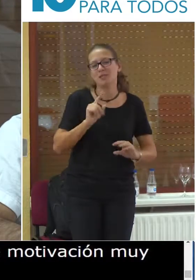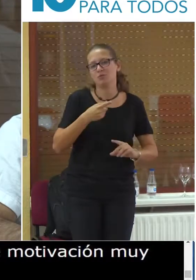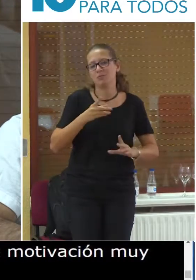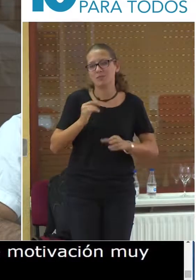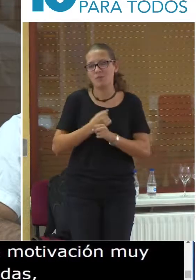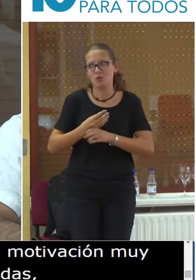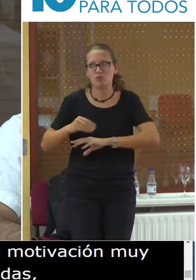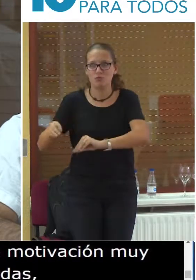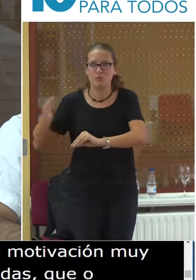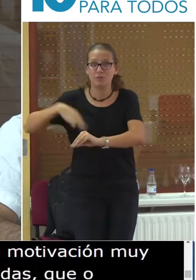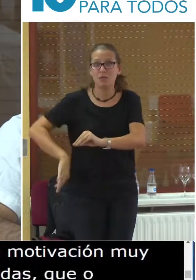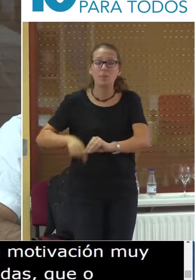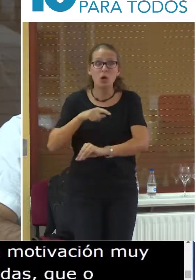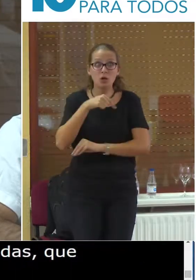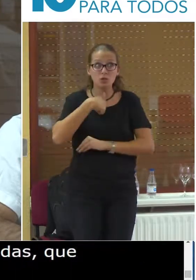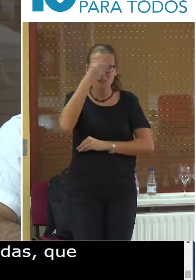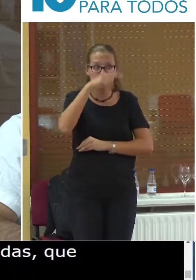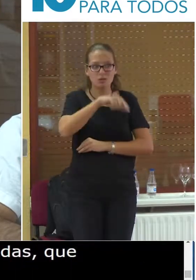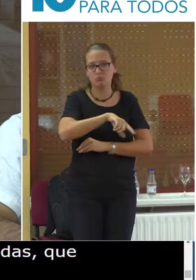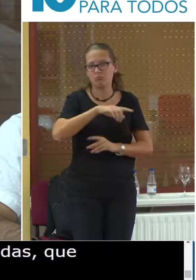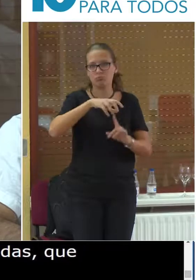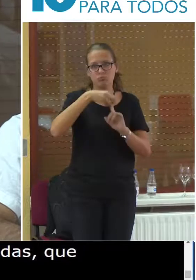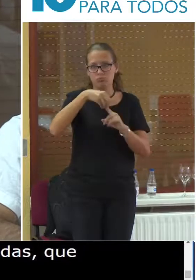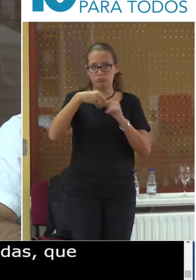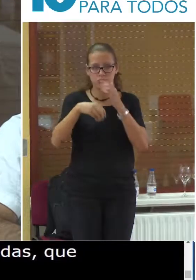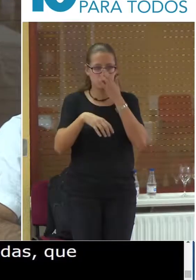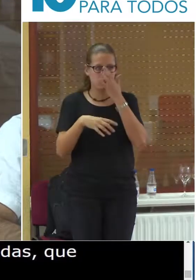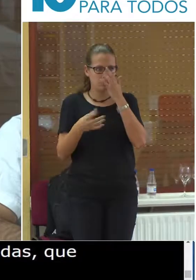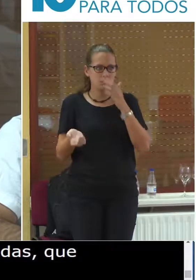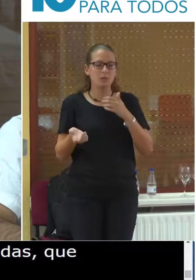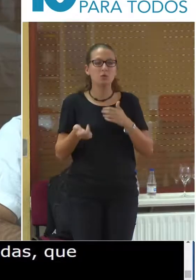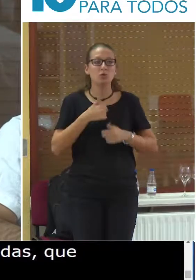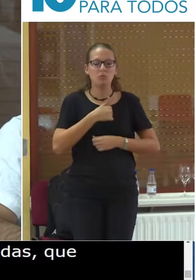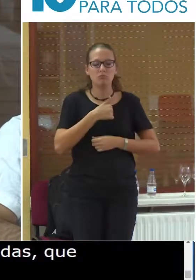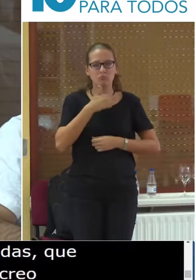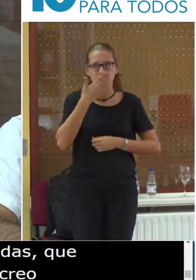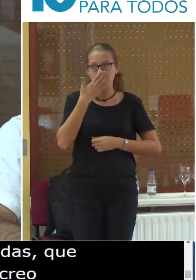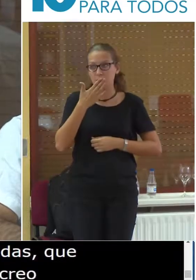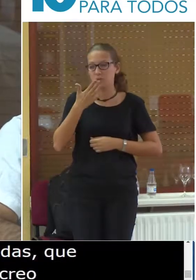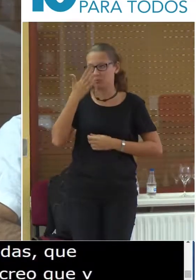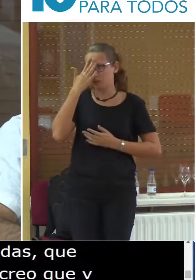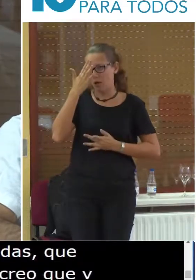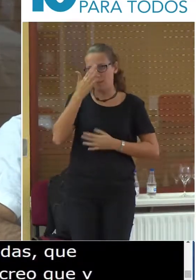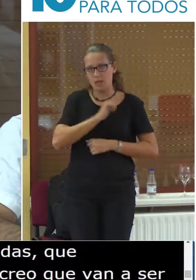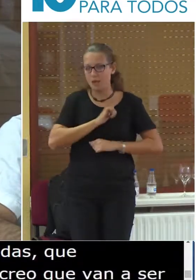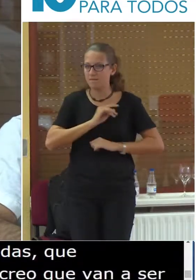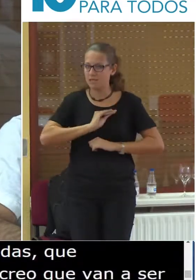is the key. Technology as such is just a tool, but I'm very hopeful, and I really think